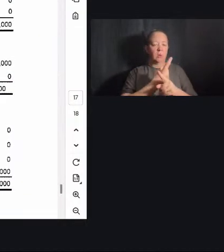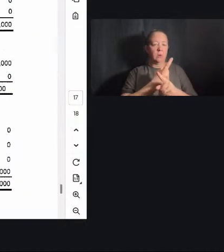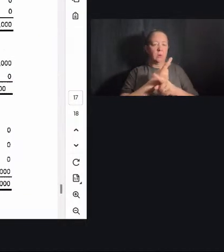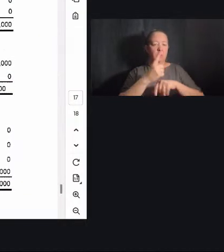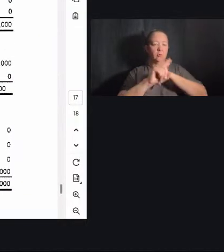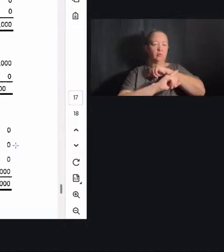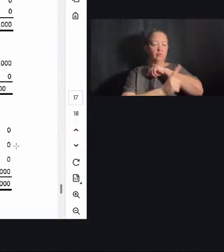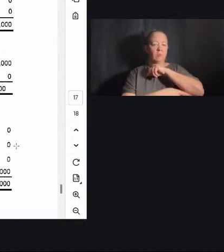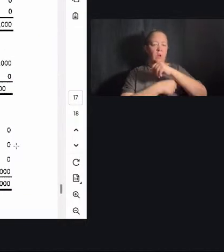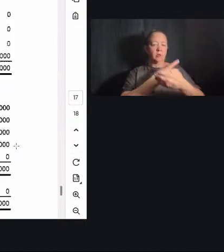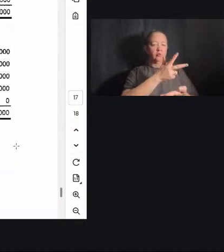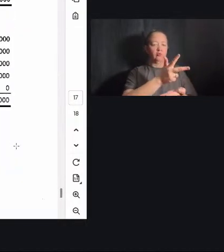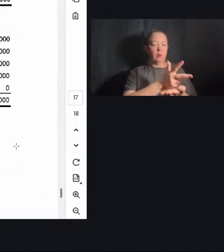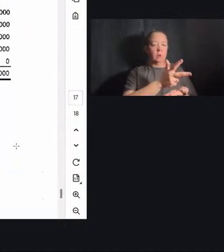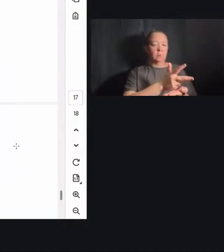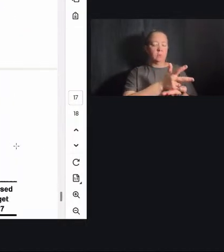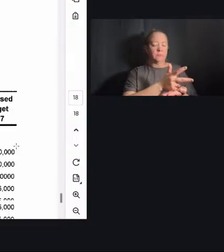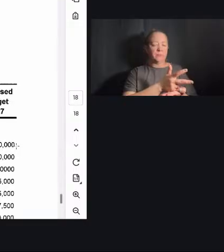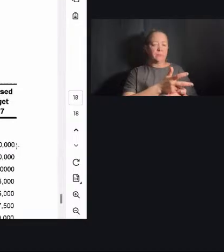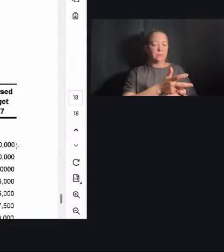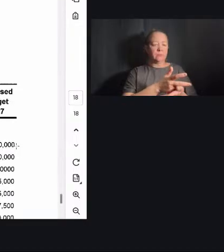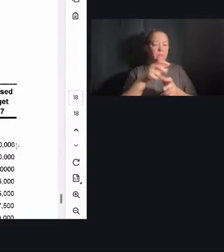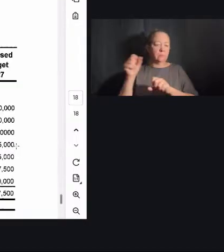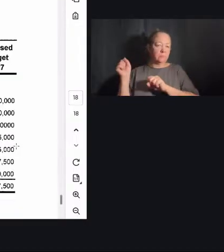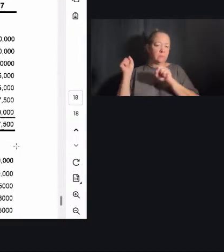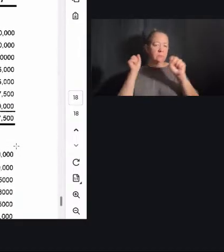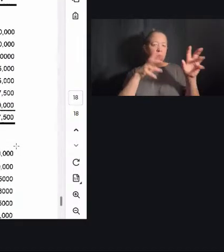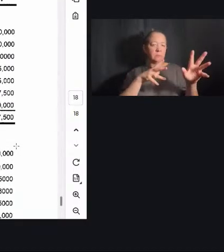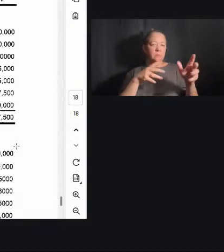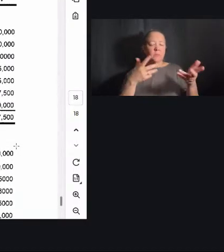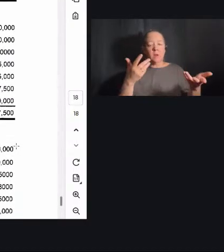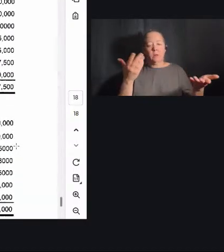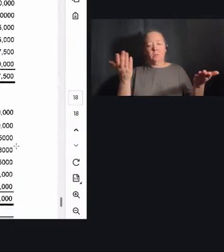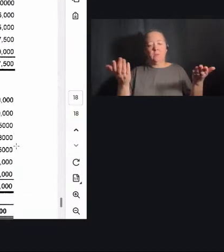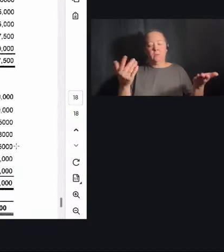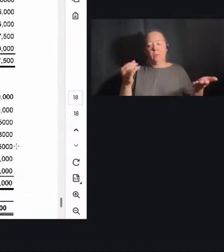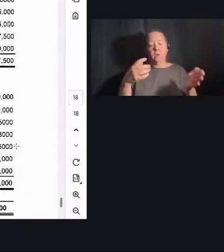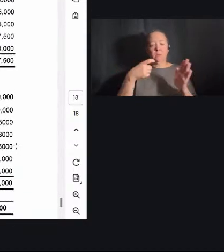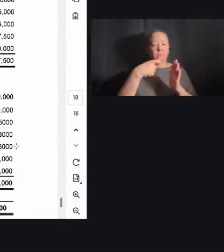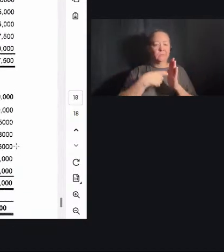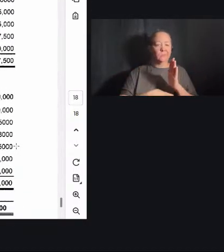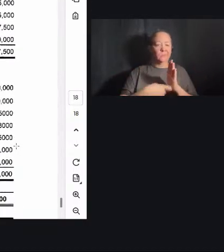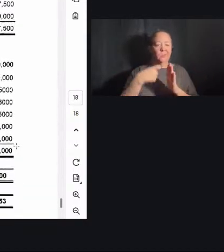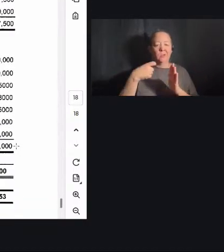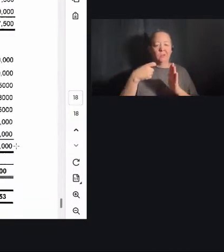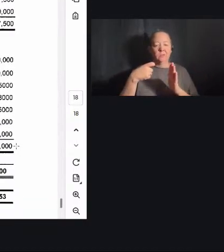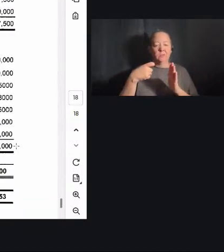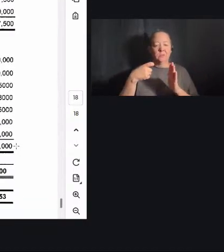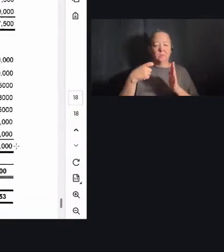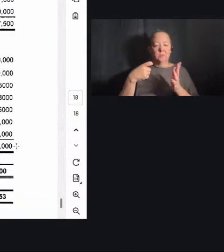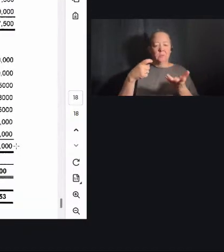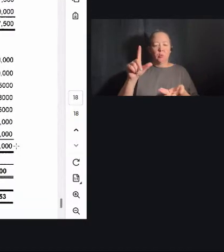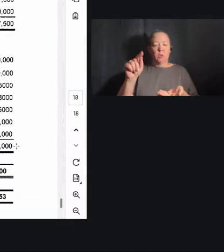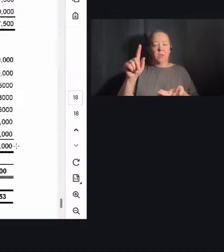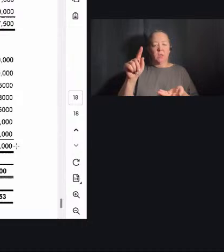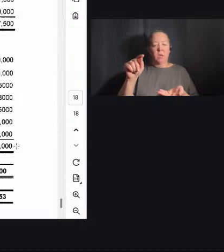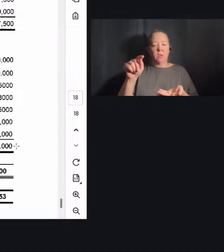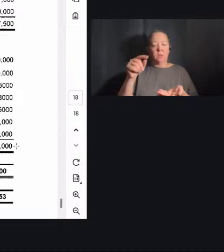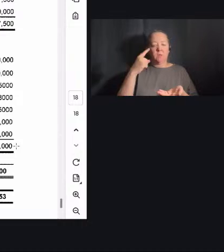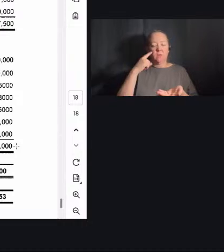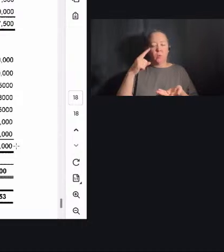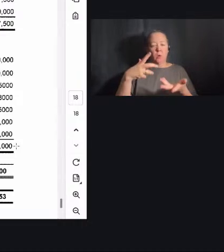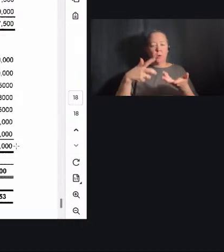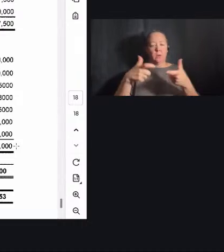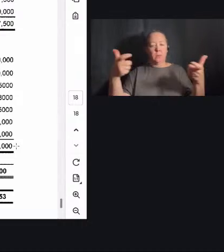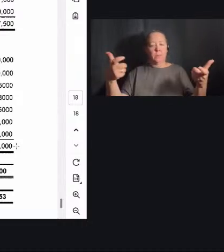if we're charging $20 for an appliance, we might charge, what, $10 an item? It says if you put more, the code says if you put more